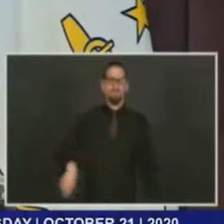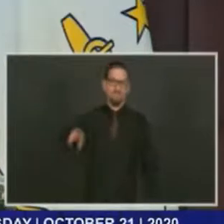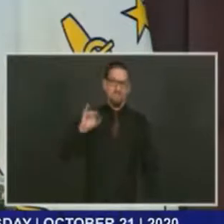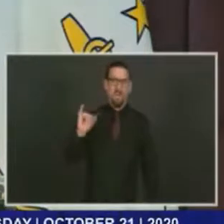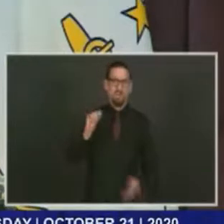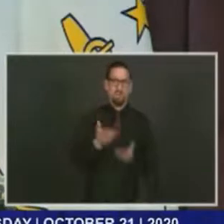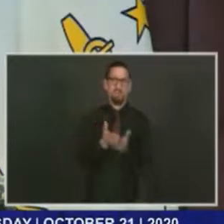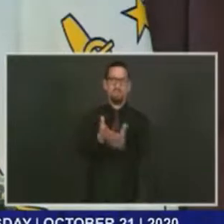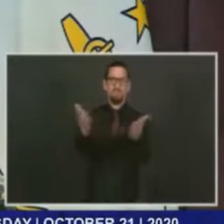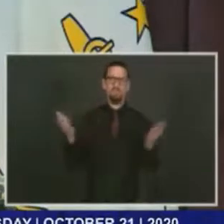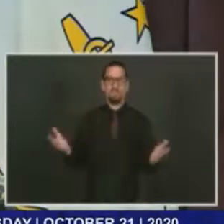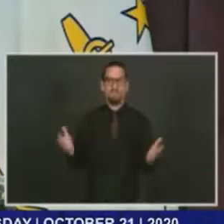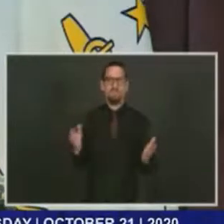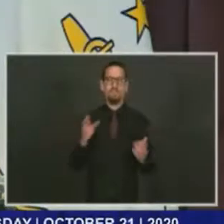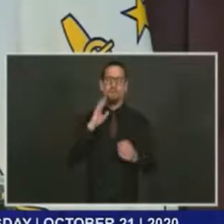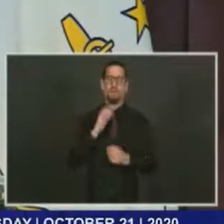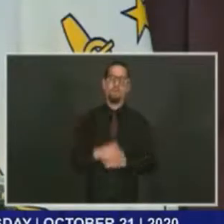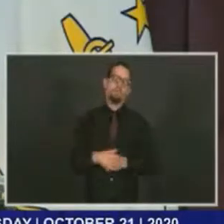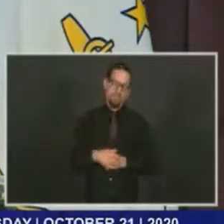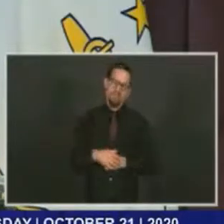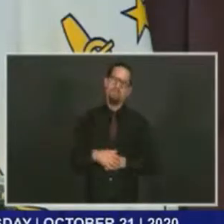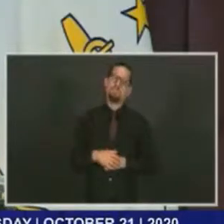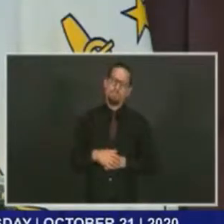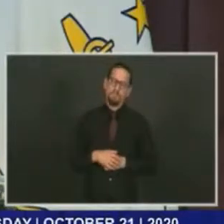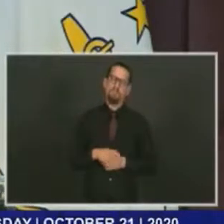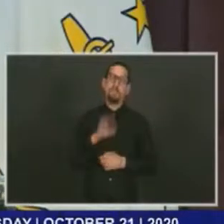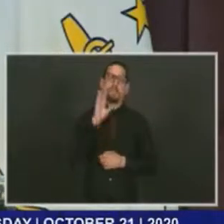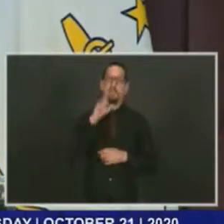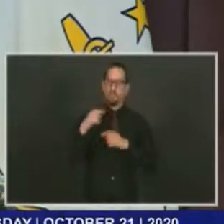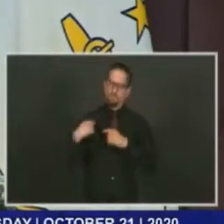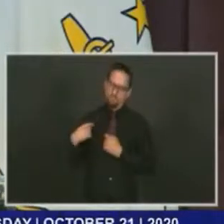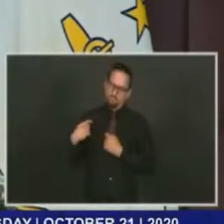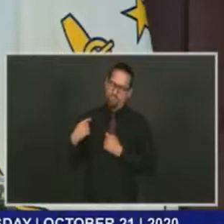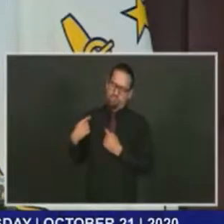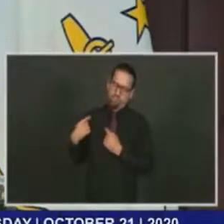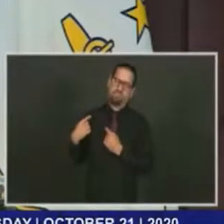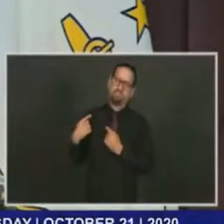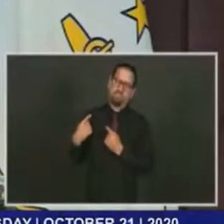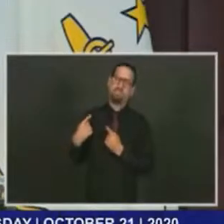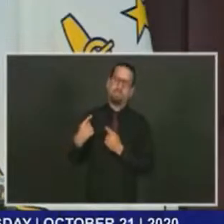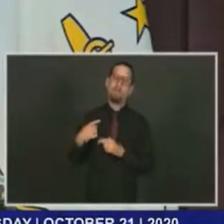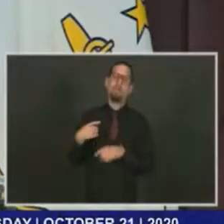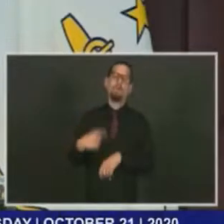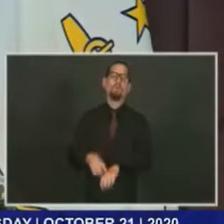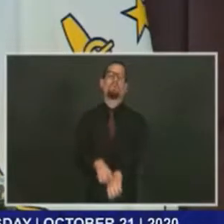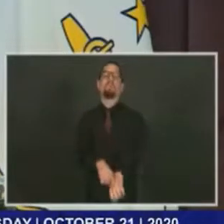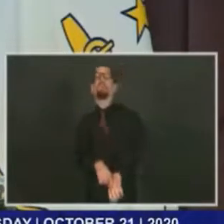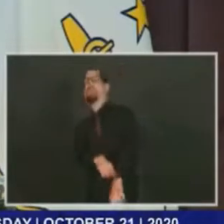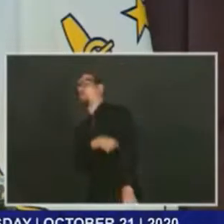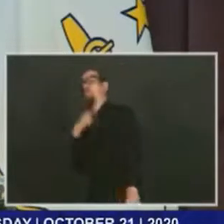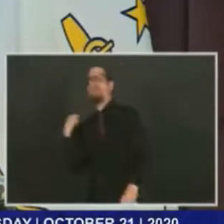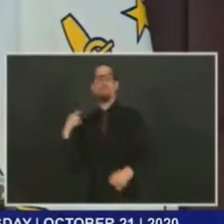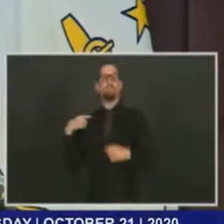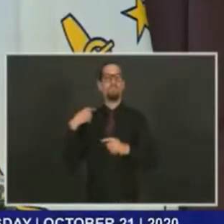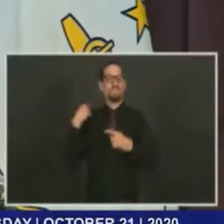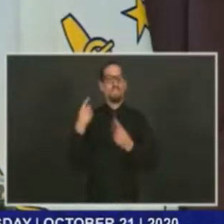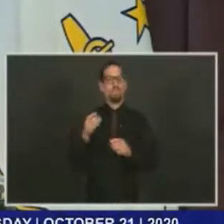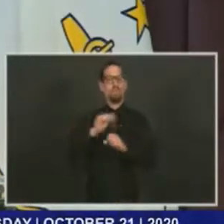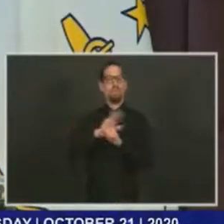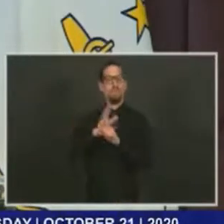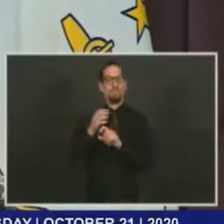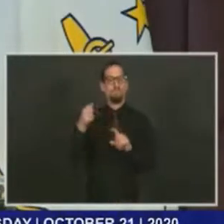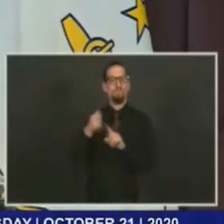for everybody, and we're not through it yet. There's light at the end of the tunnel, for